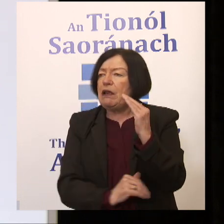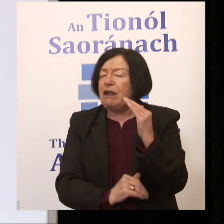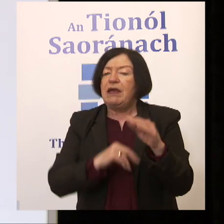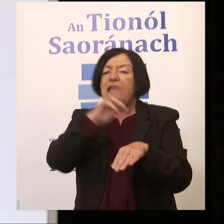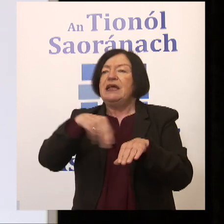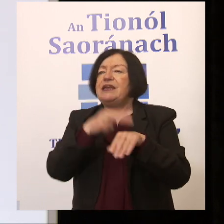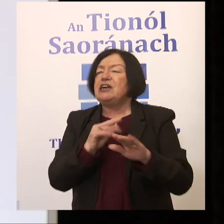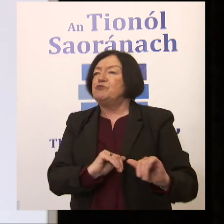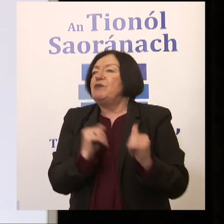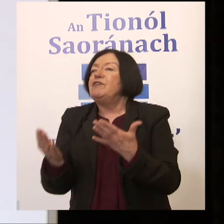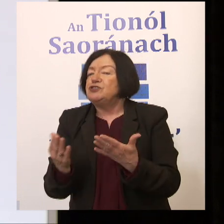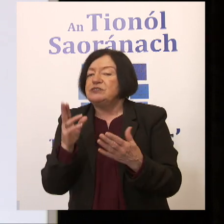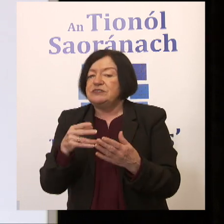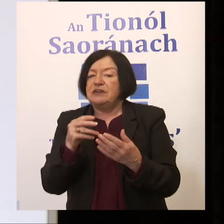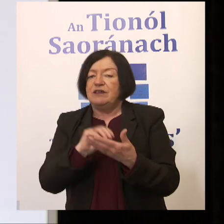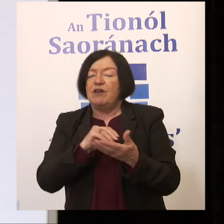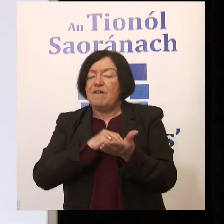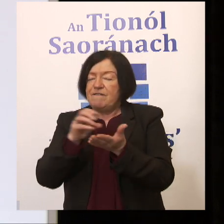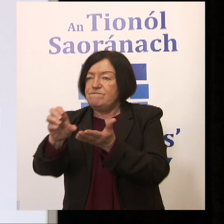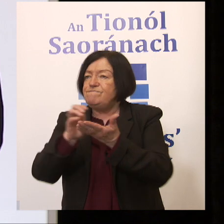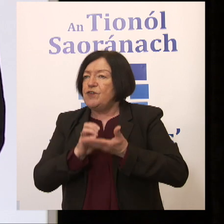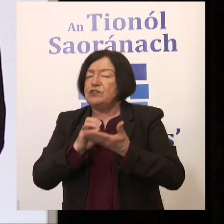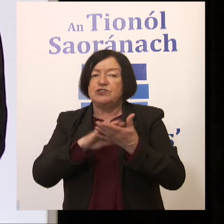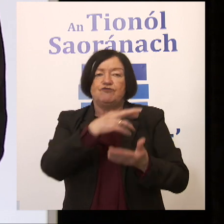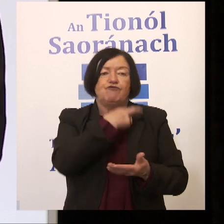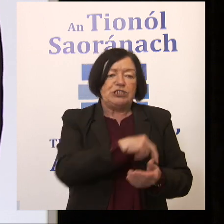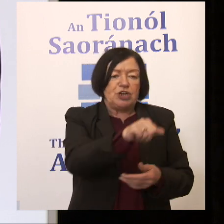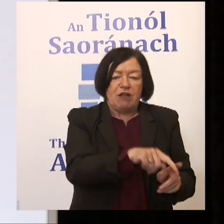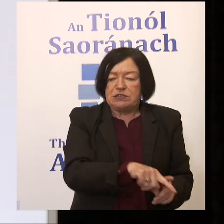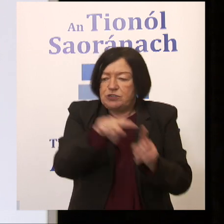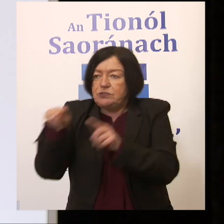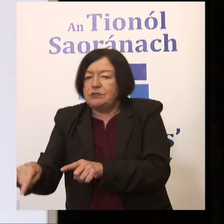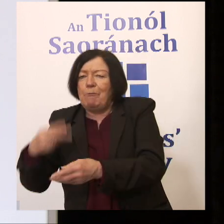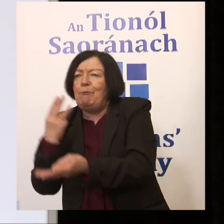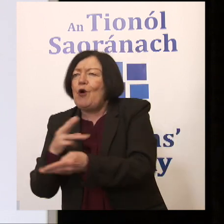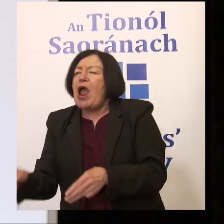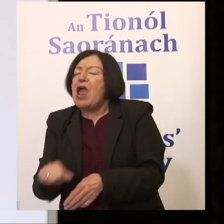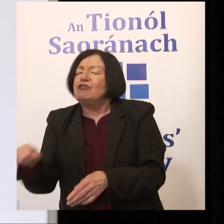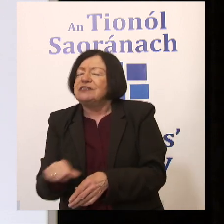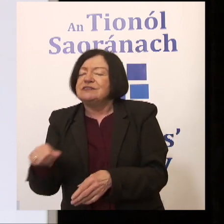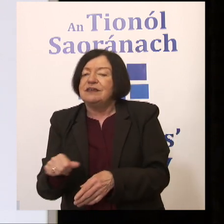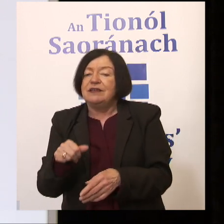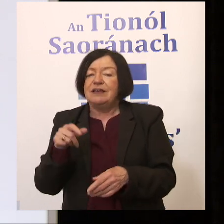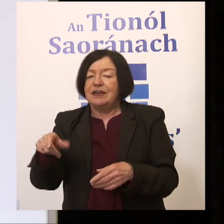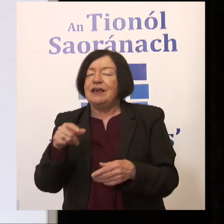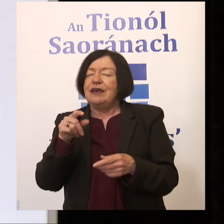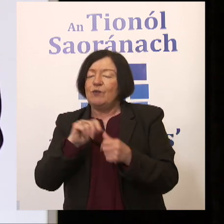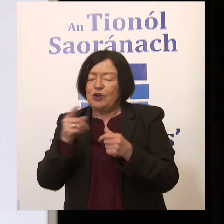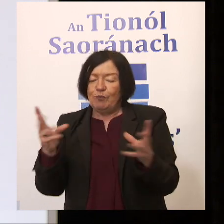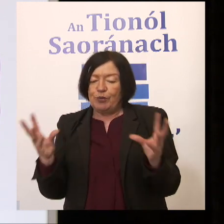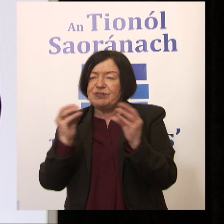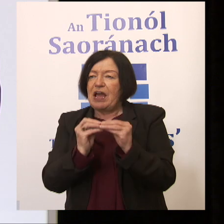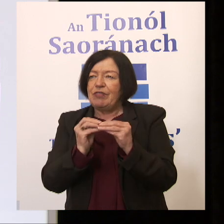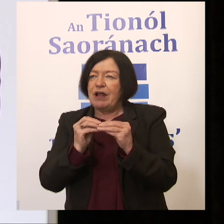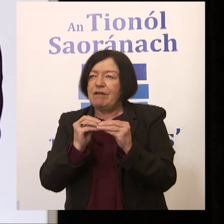national provision can help redistribute funds from richer areas to poorer areas. And I suppose taking those two arguments together, you